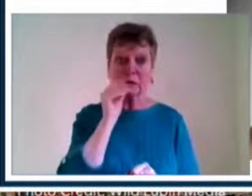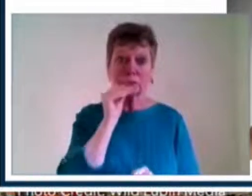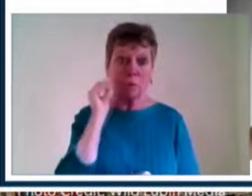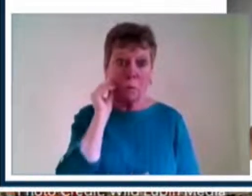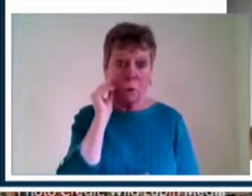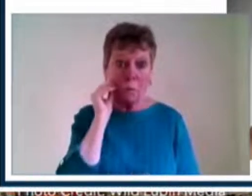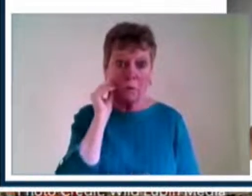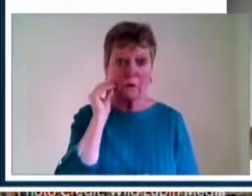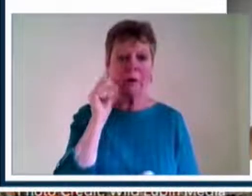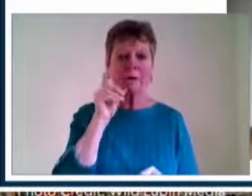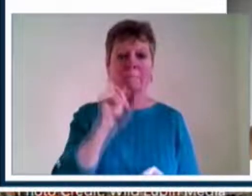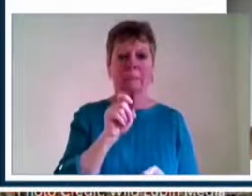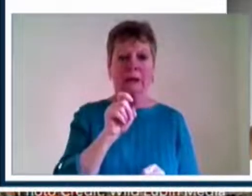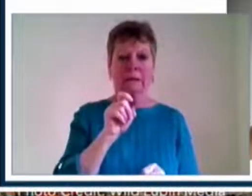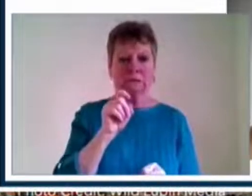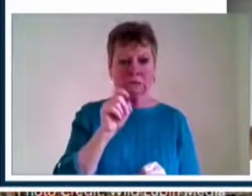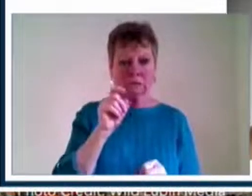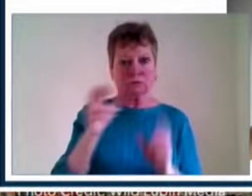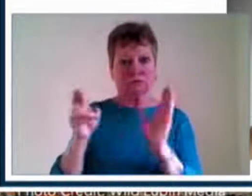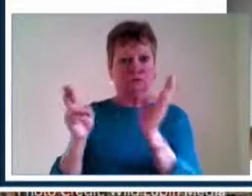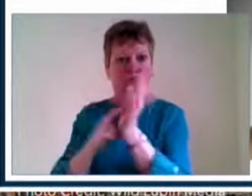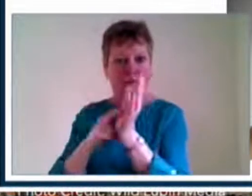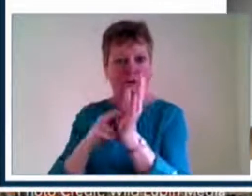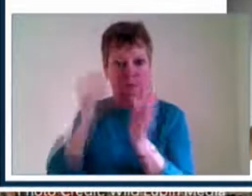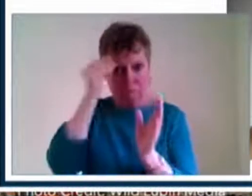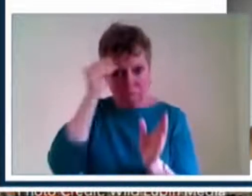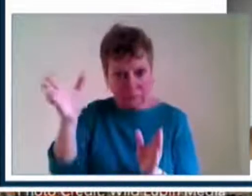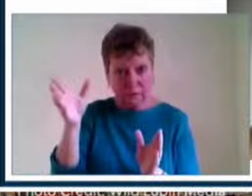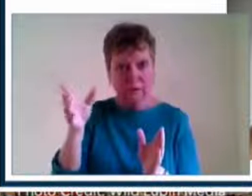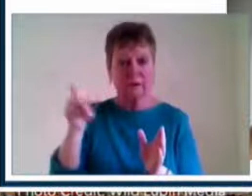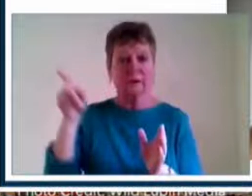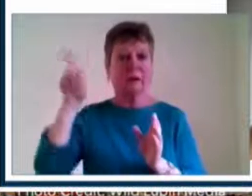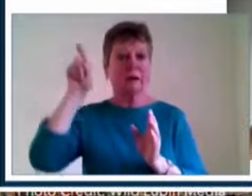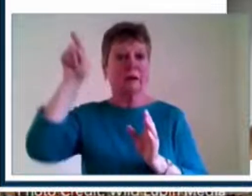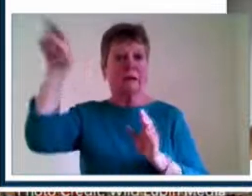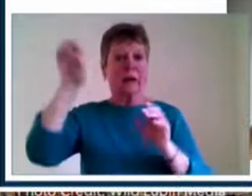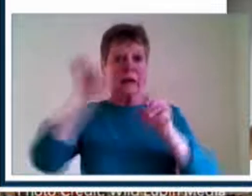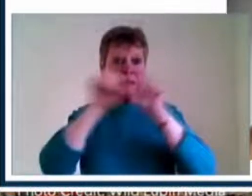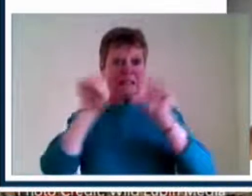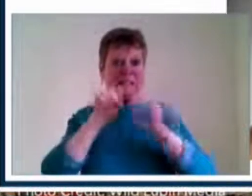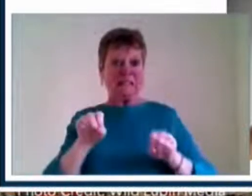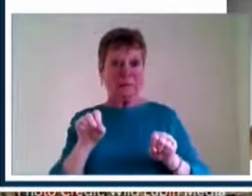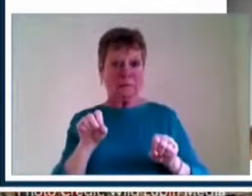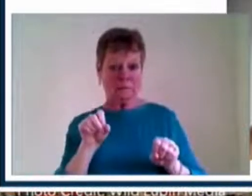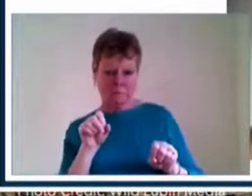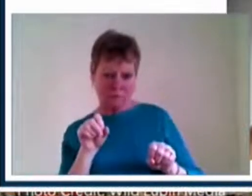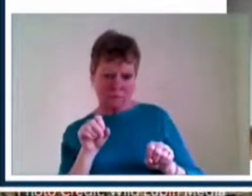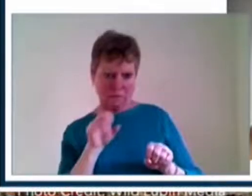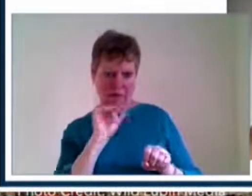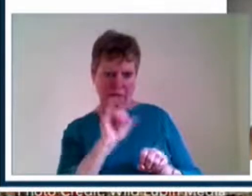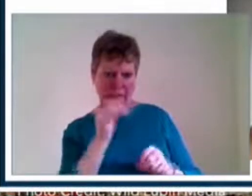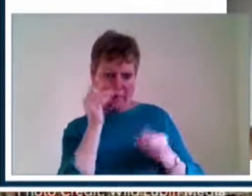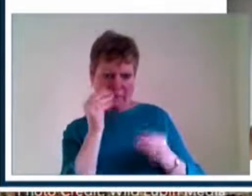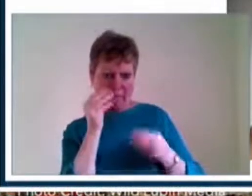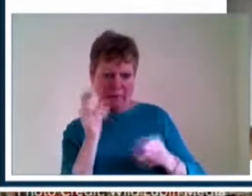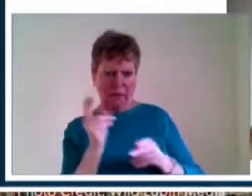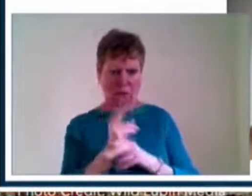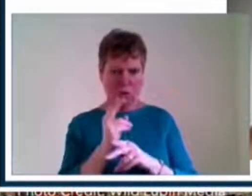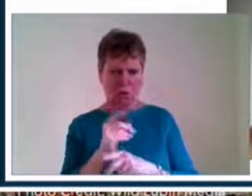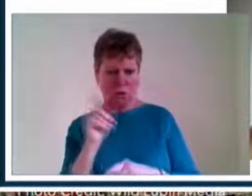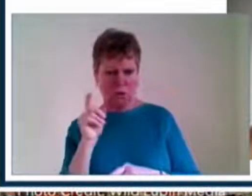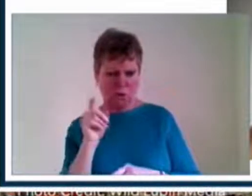that they need to register so the system can then use the information to determine if they're eligible and would benefit